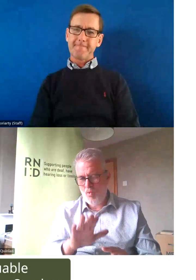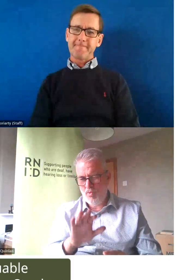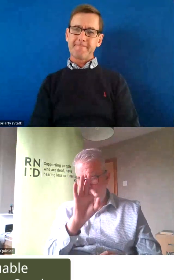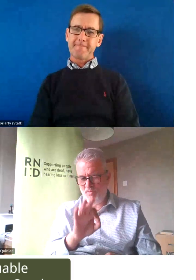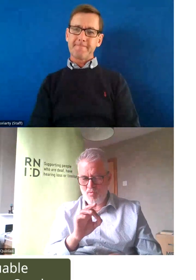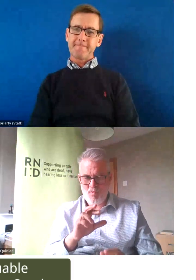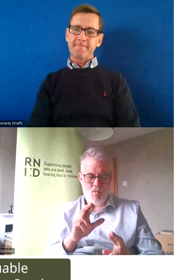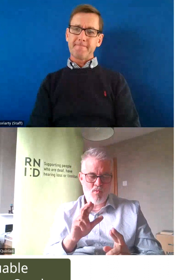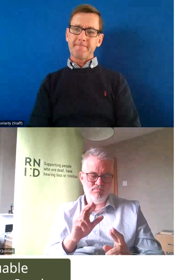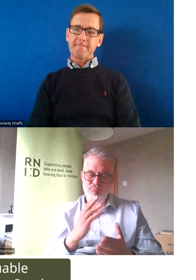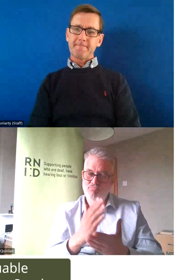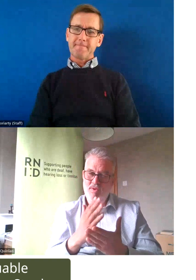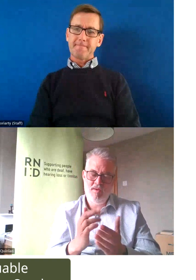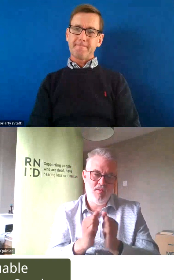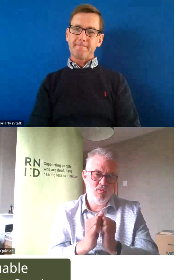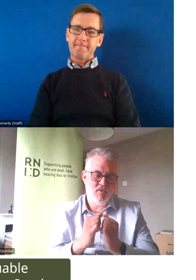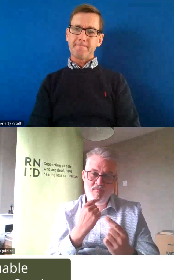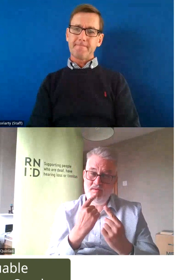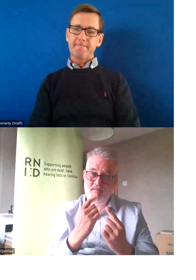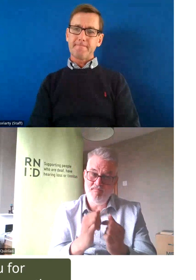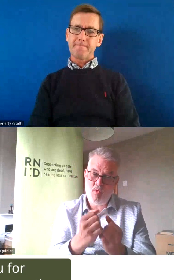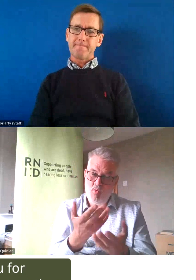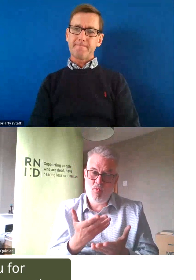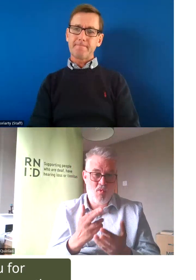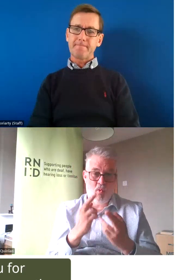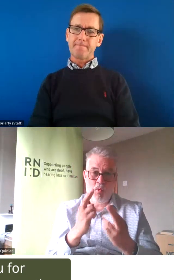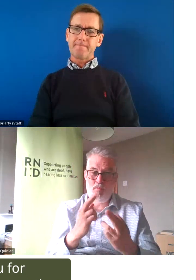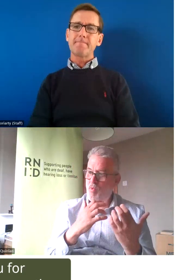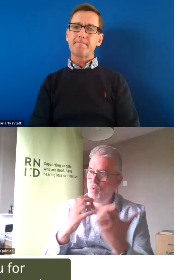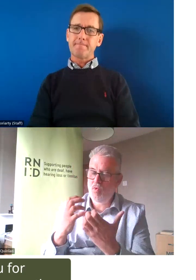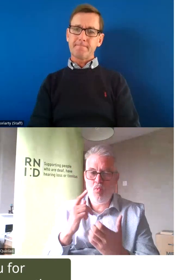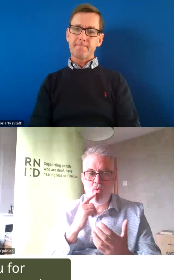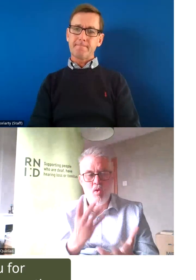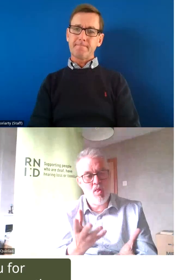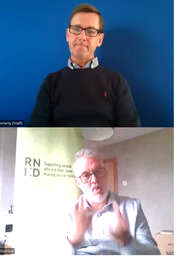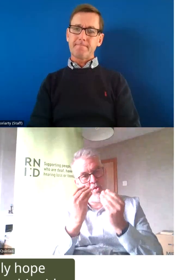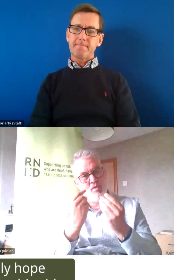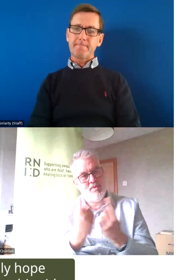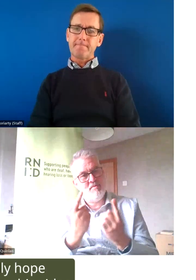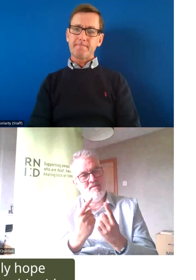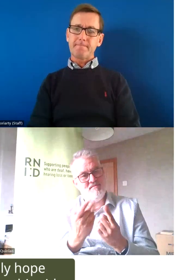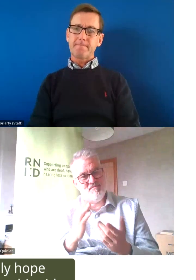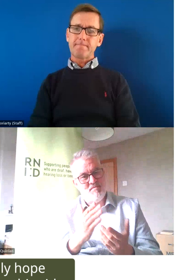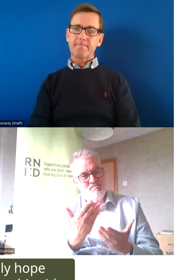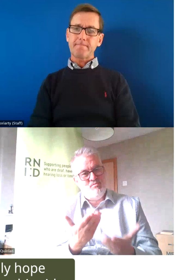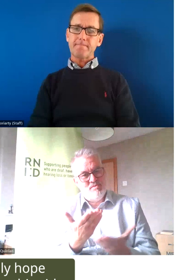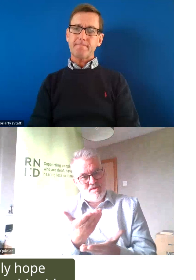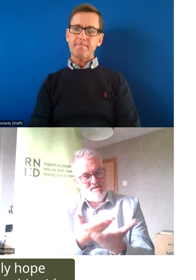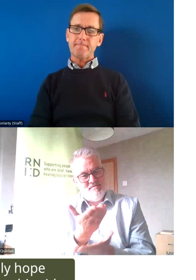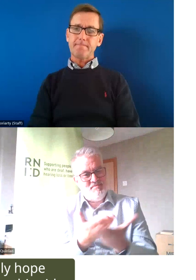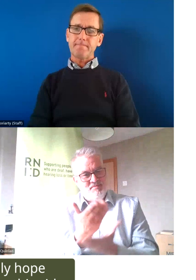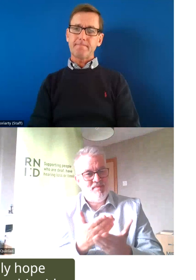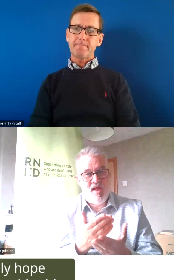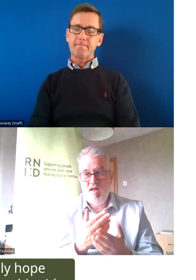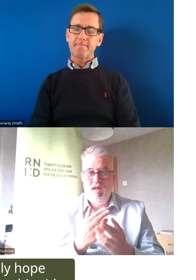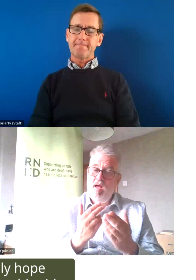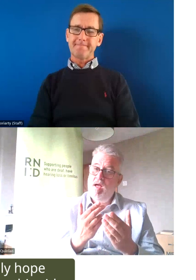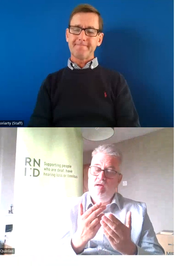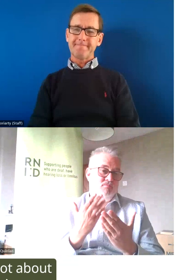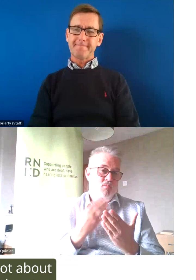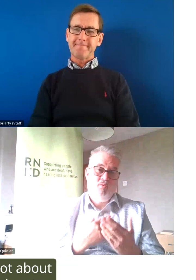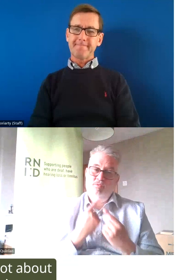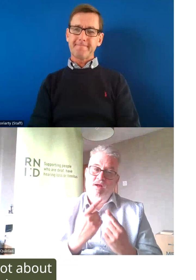That's some really valuable information there, Stephen. Thank you for answering all my questions so well. I really hope the people viewing